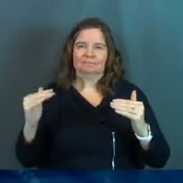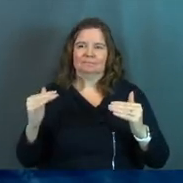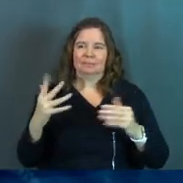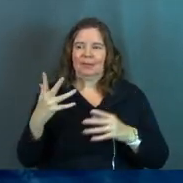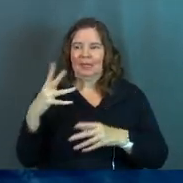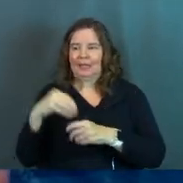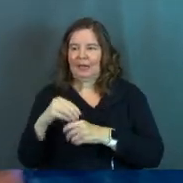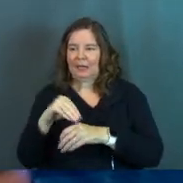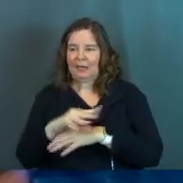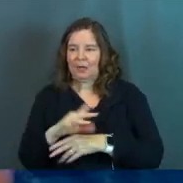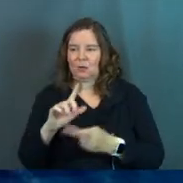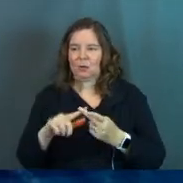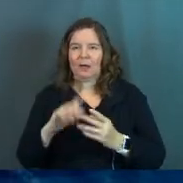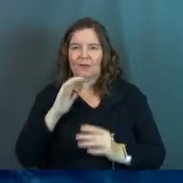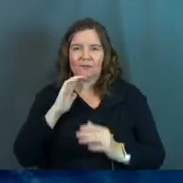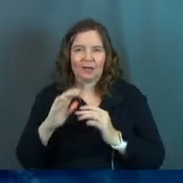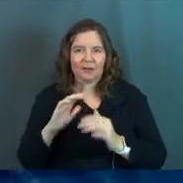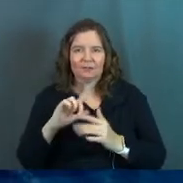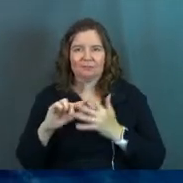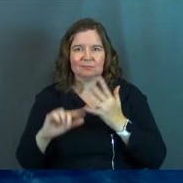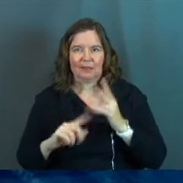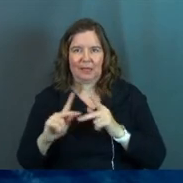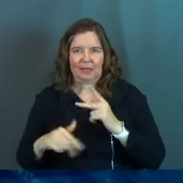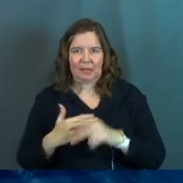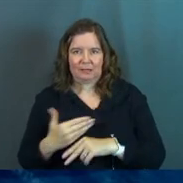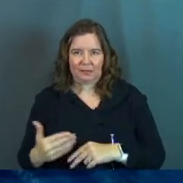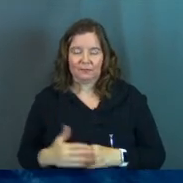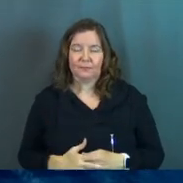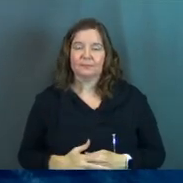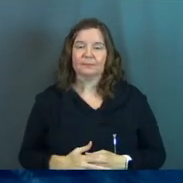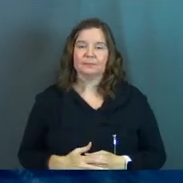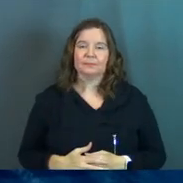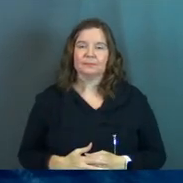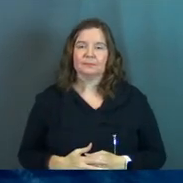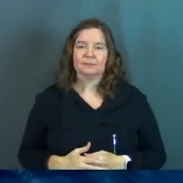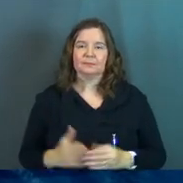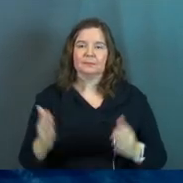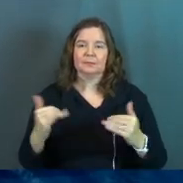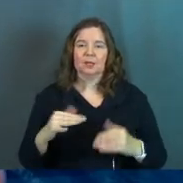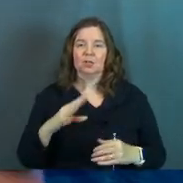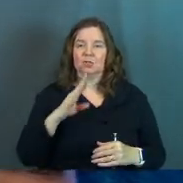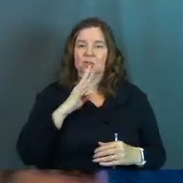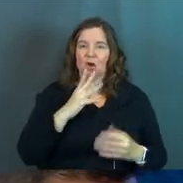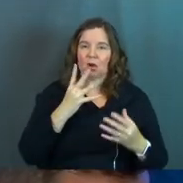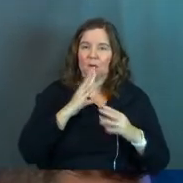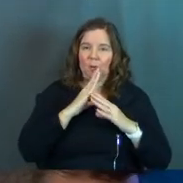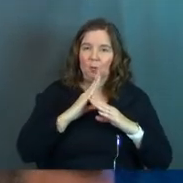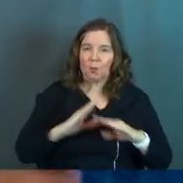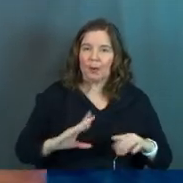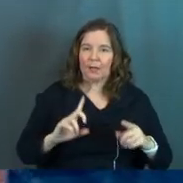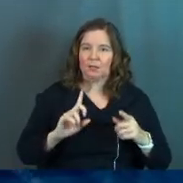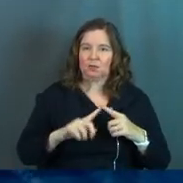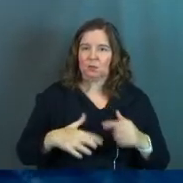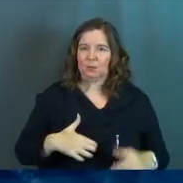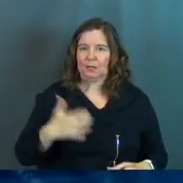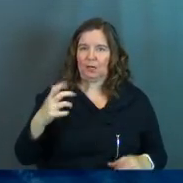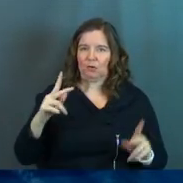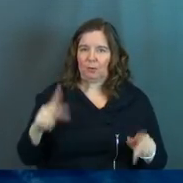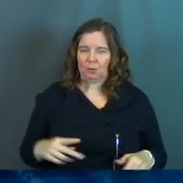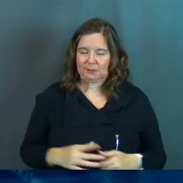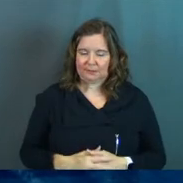get a counselor, have a conversation, all that kind of stuff. Next is talk softly to an angry person, Proverbs